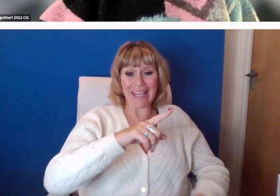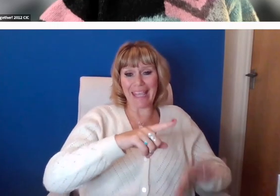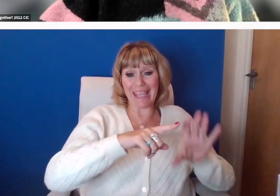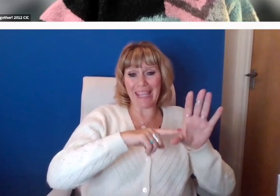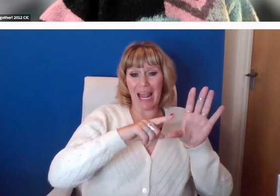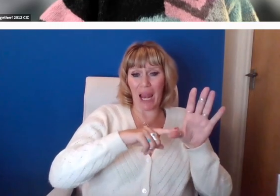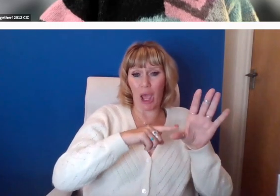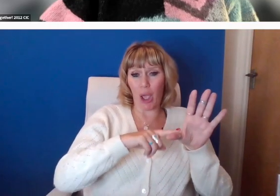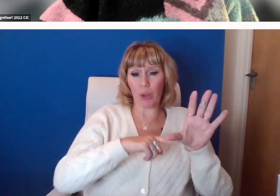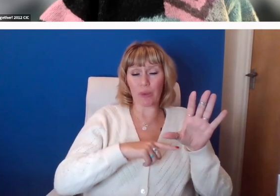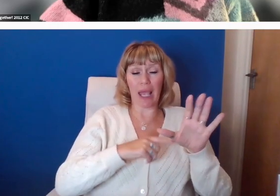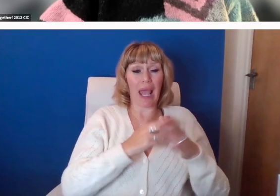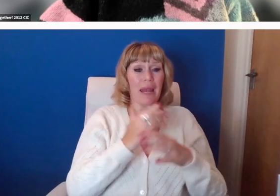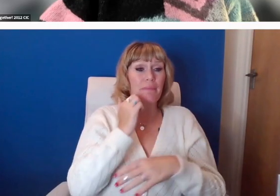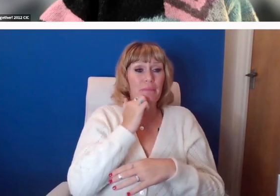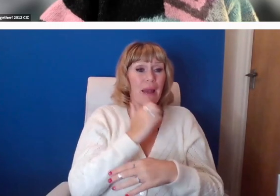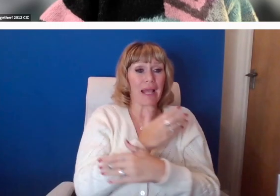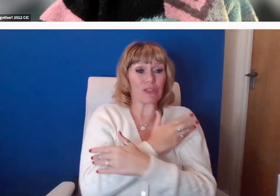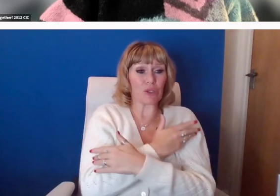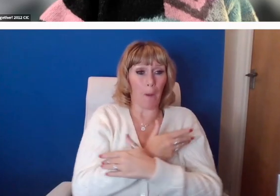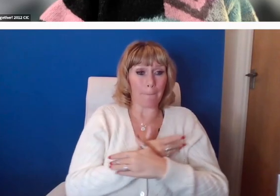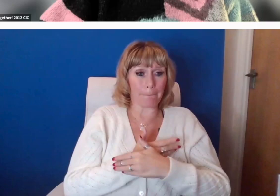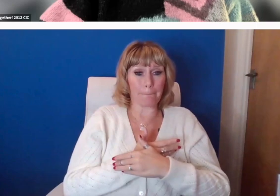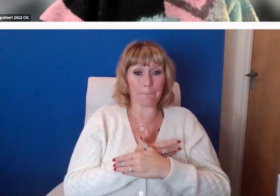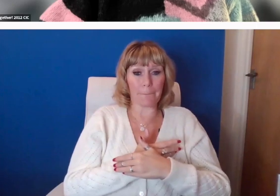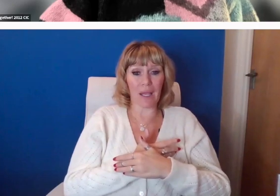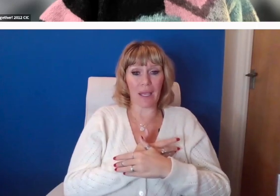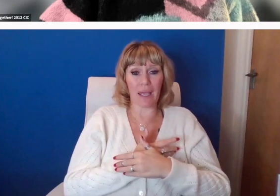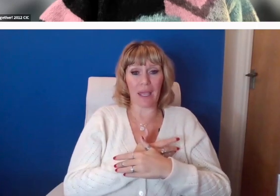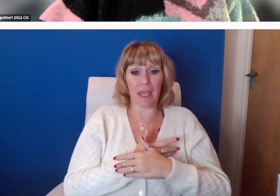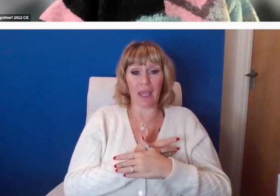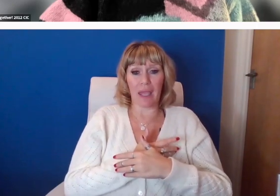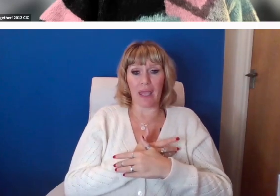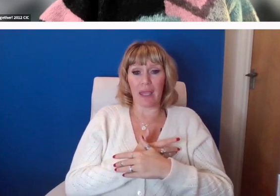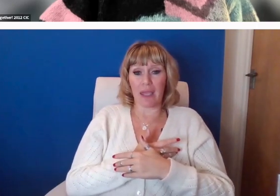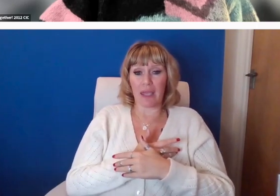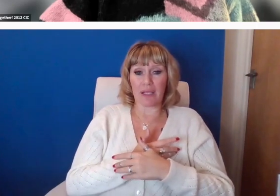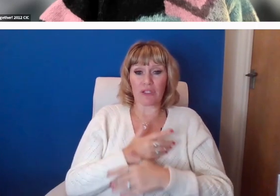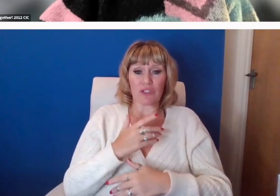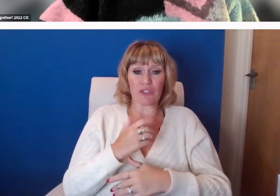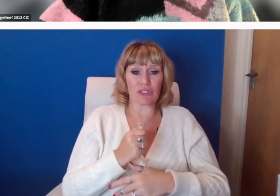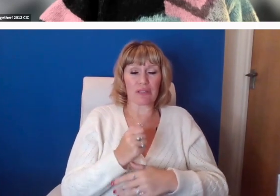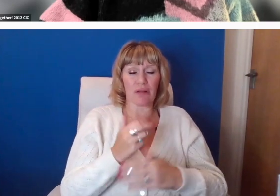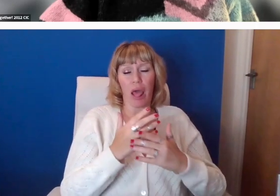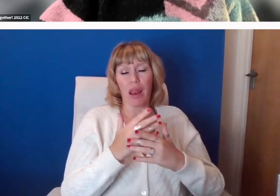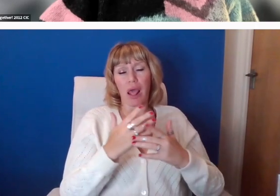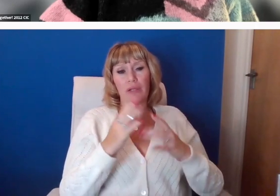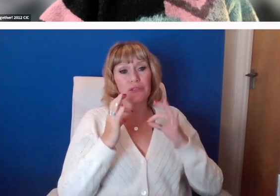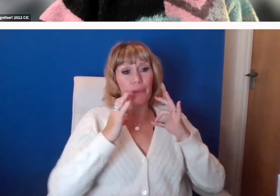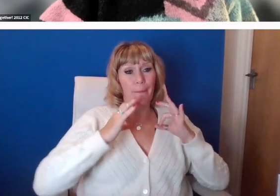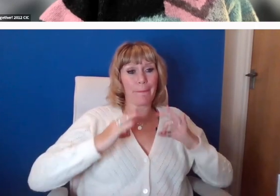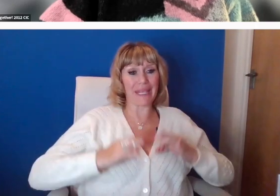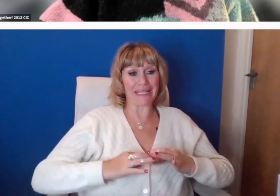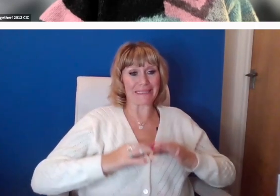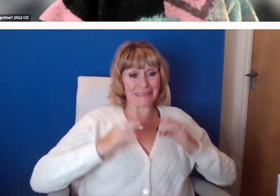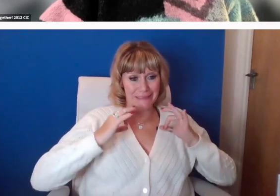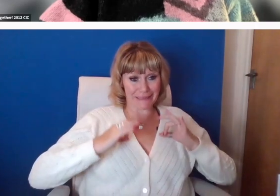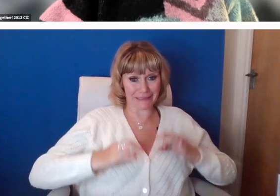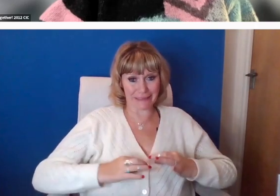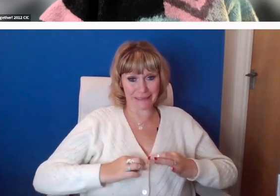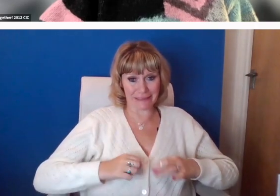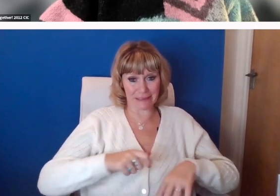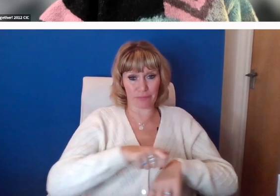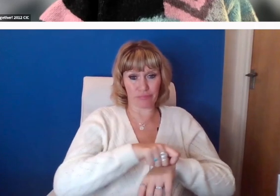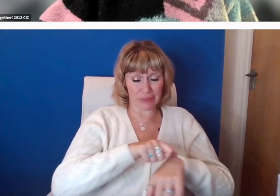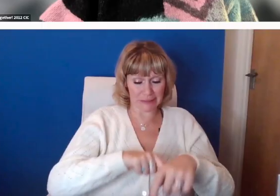a black top, and a coral pink crocheted vest. She is accessorized with multiple necklets and bracelets. The room